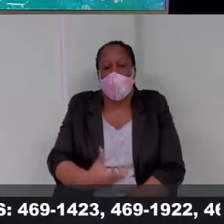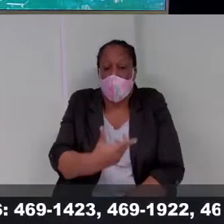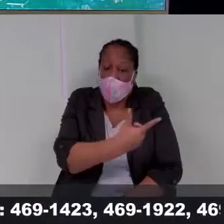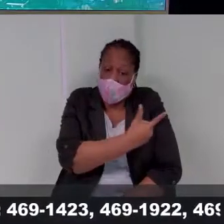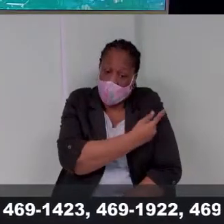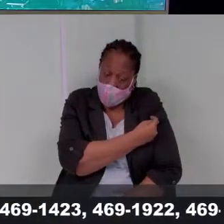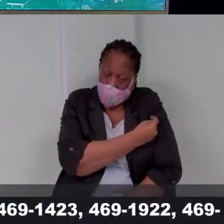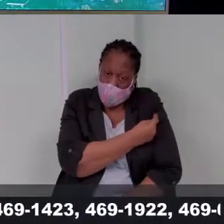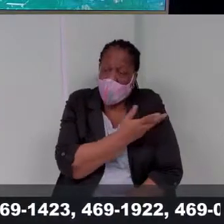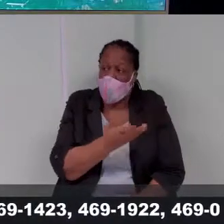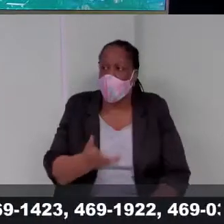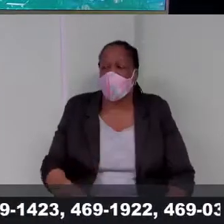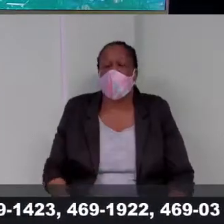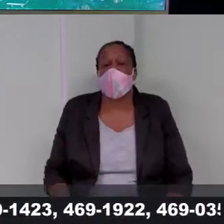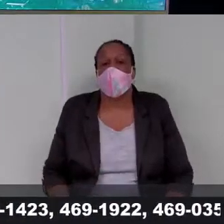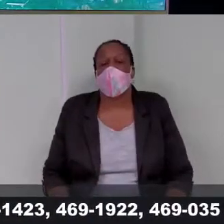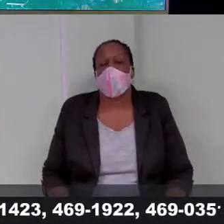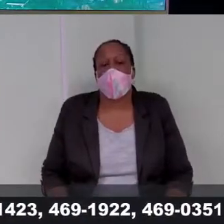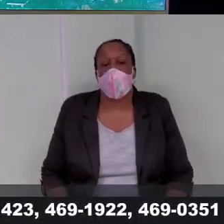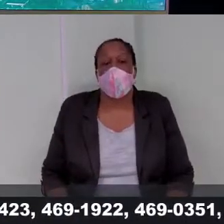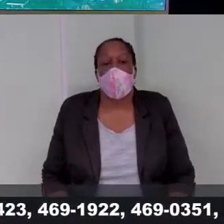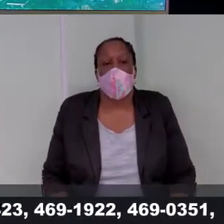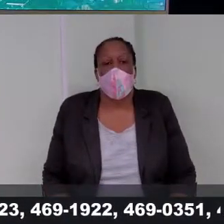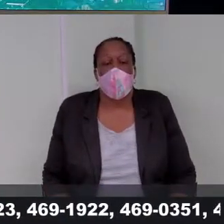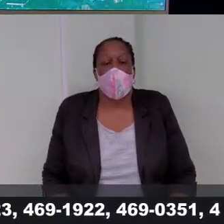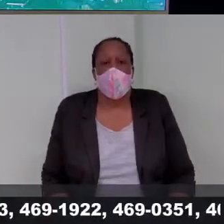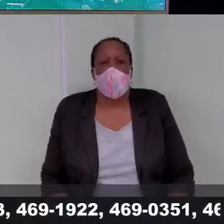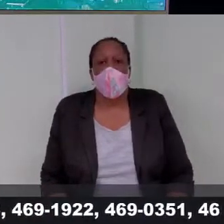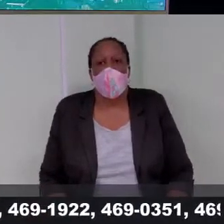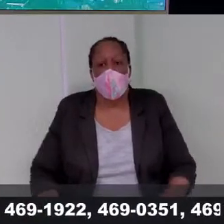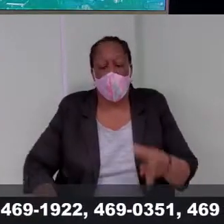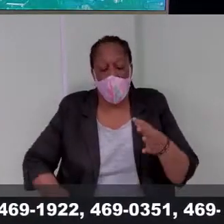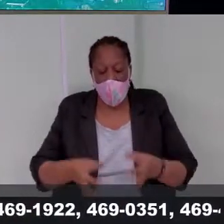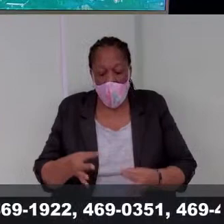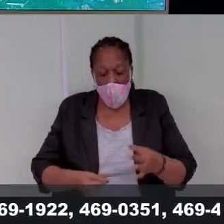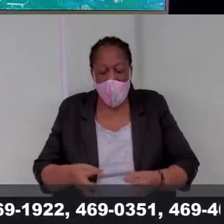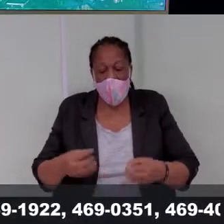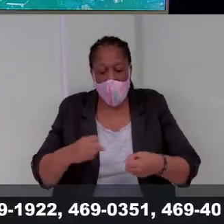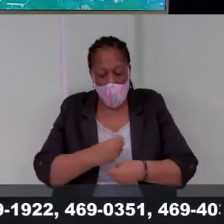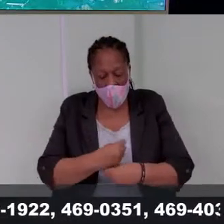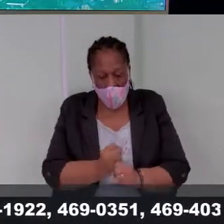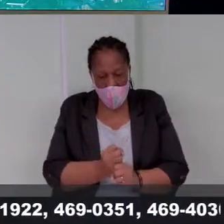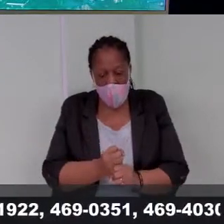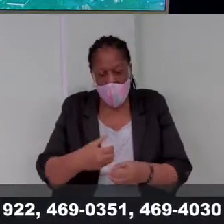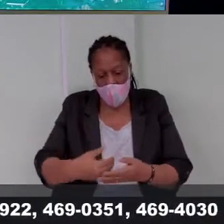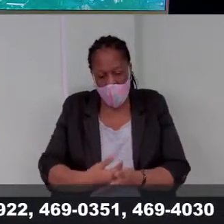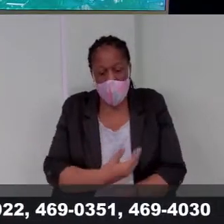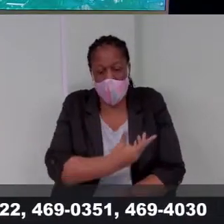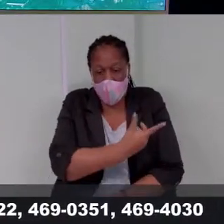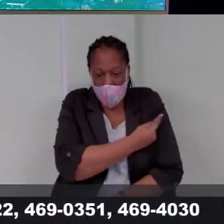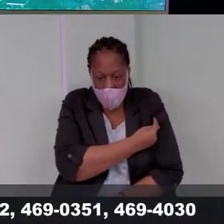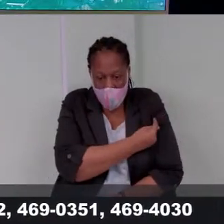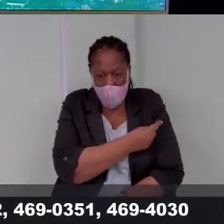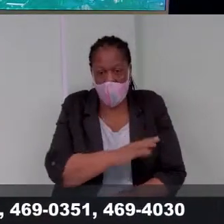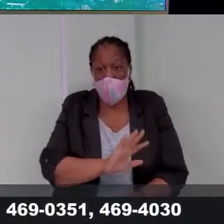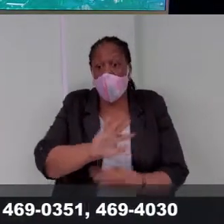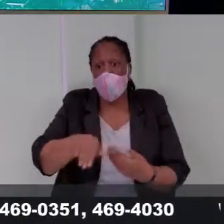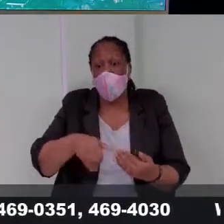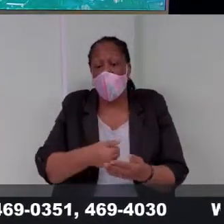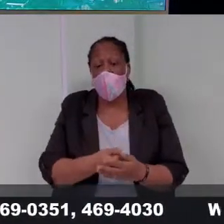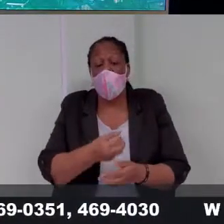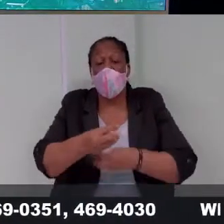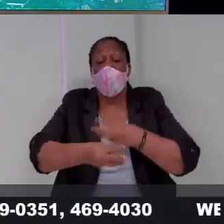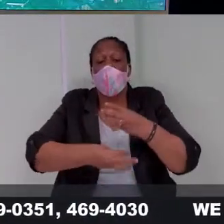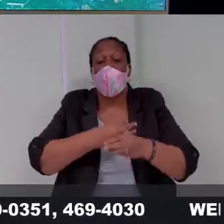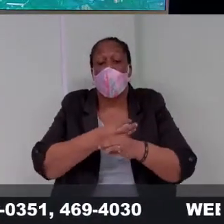had to be available to every single nation around the world, and not just first world economically better